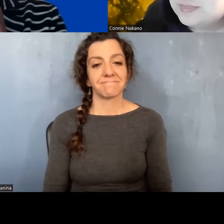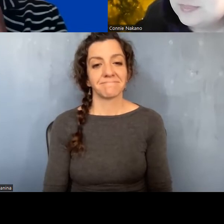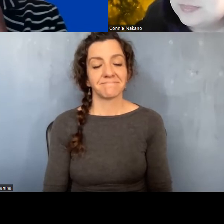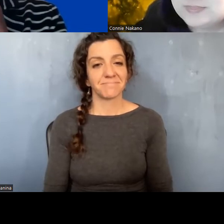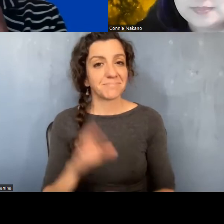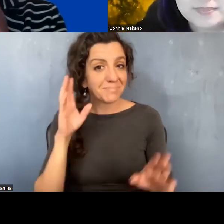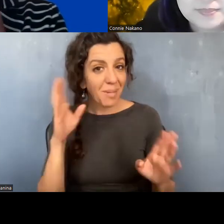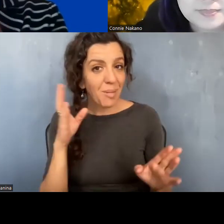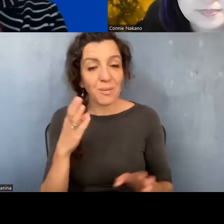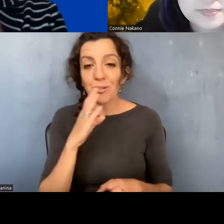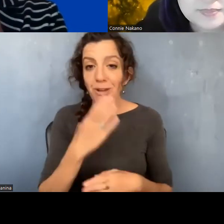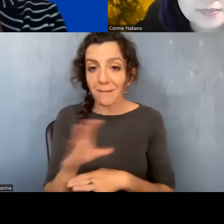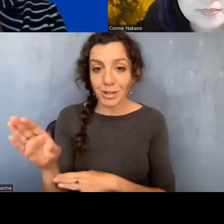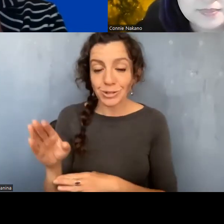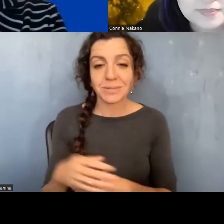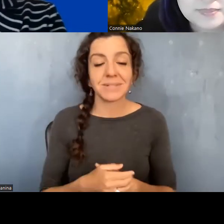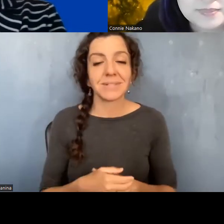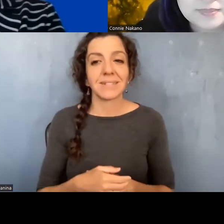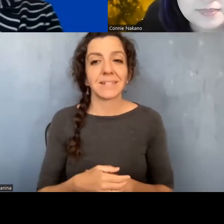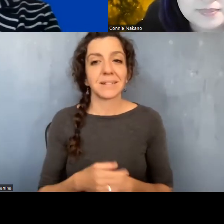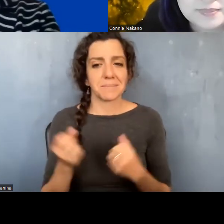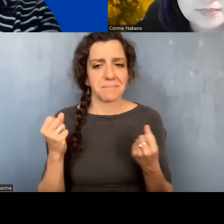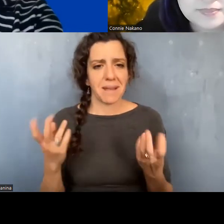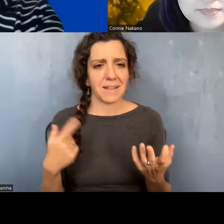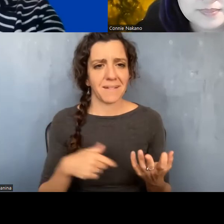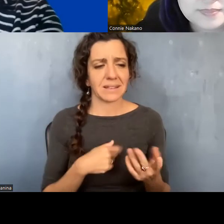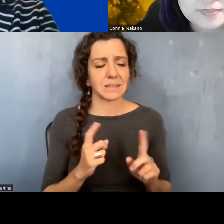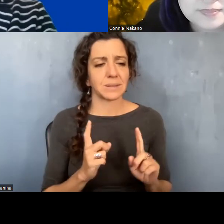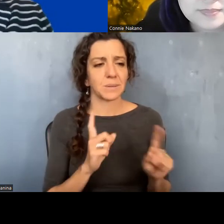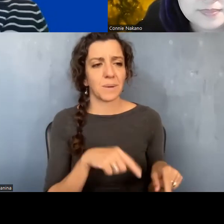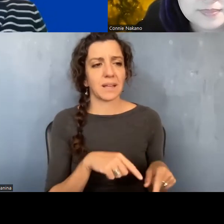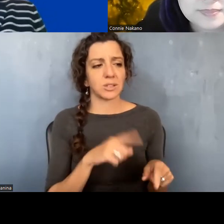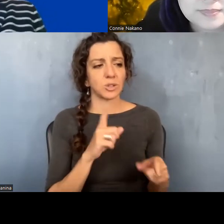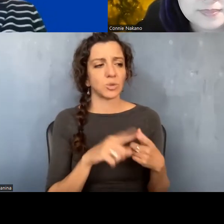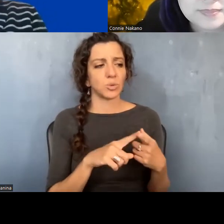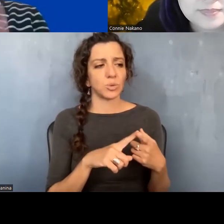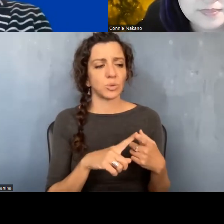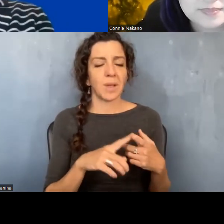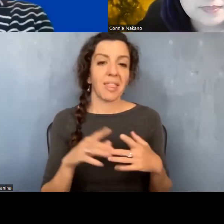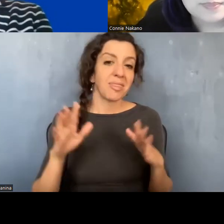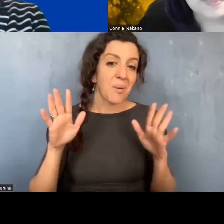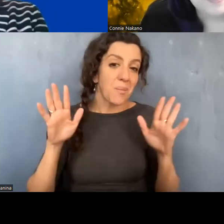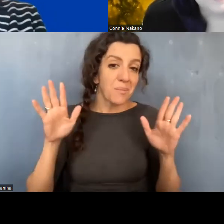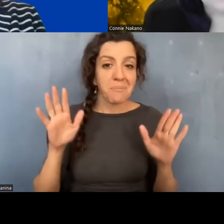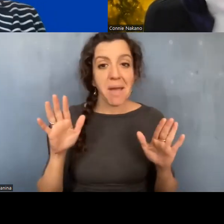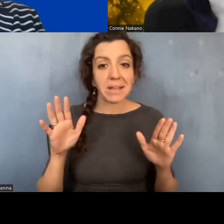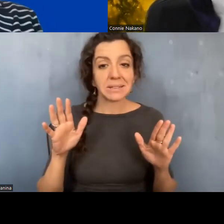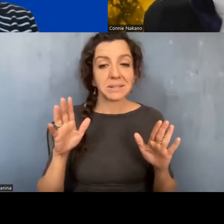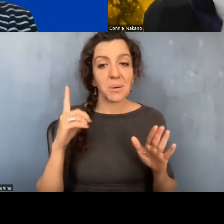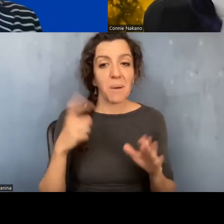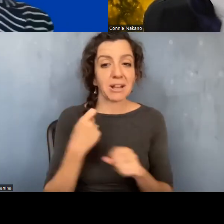Hello and good afternoon. Many of us attended the great one-year anniversary summit for the master